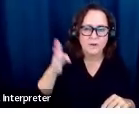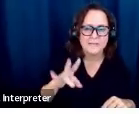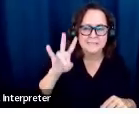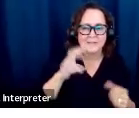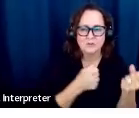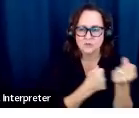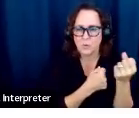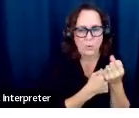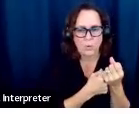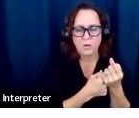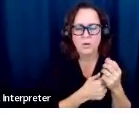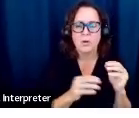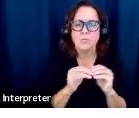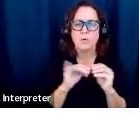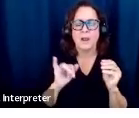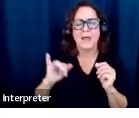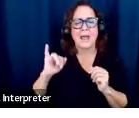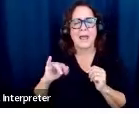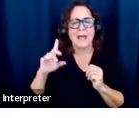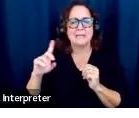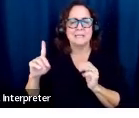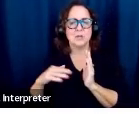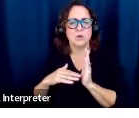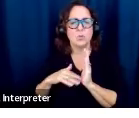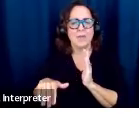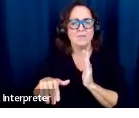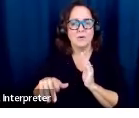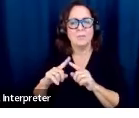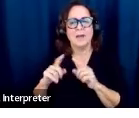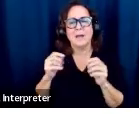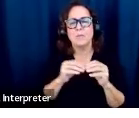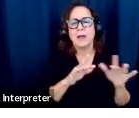of a IDD waiver light.